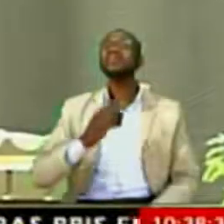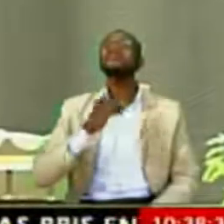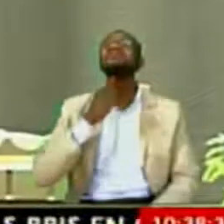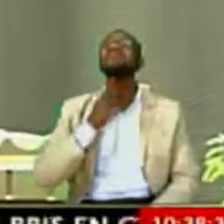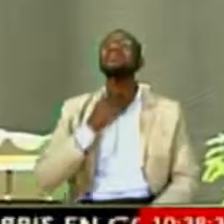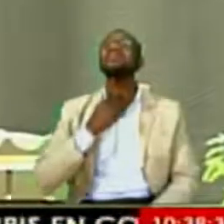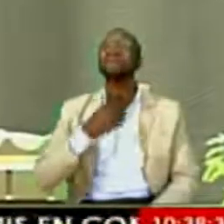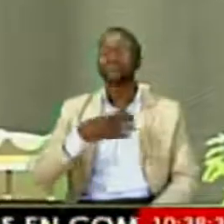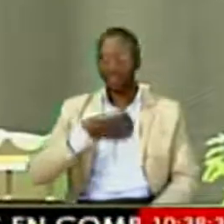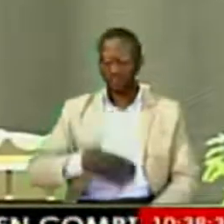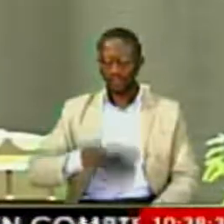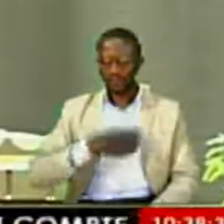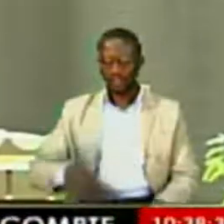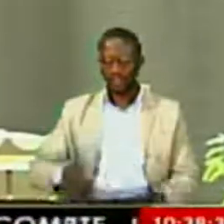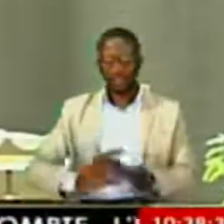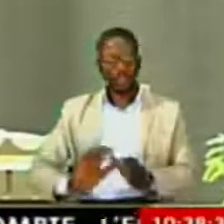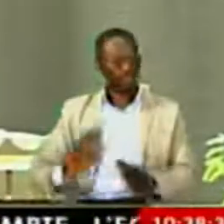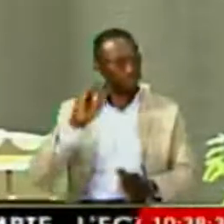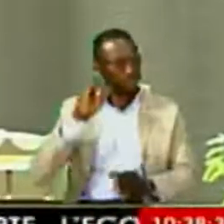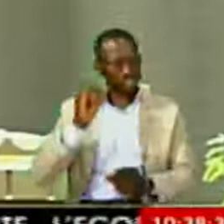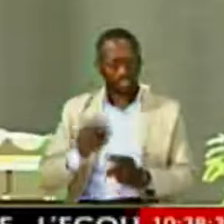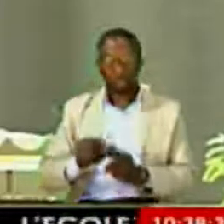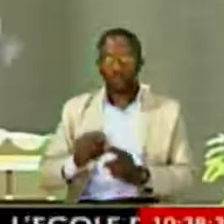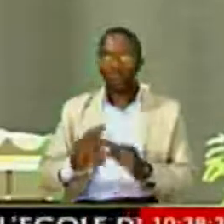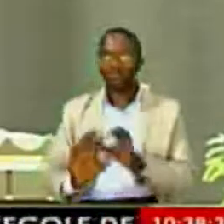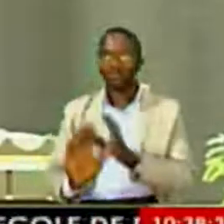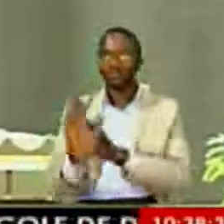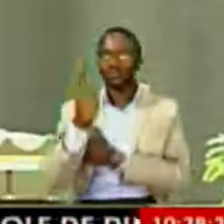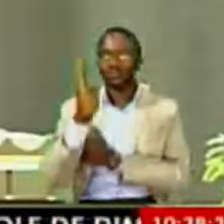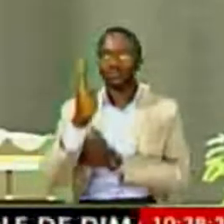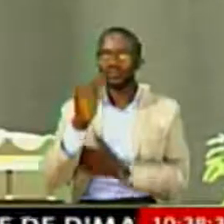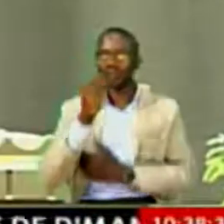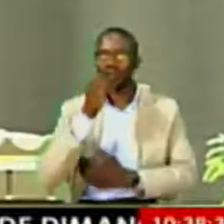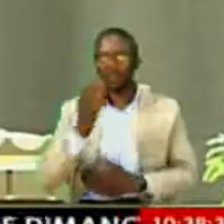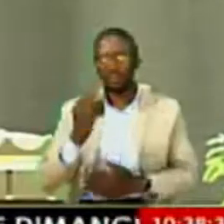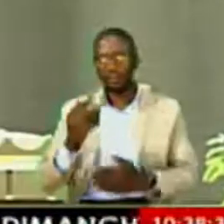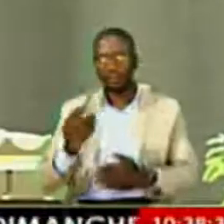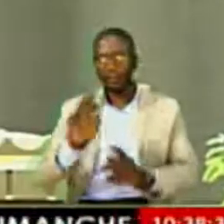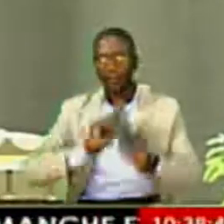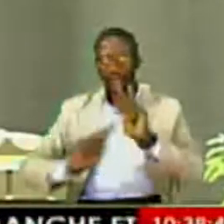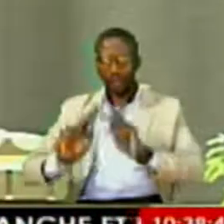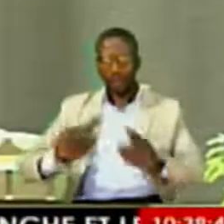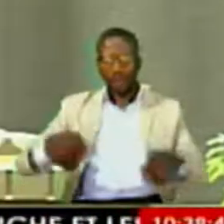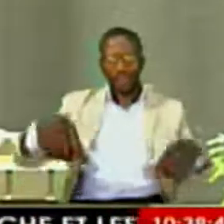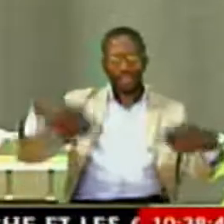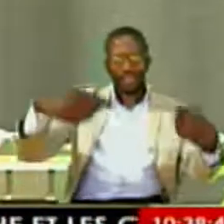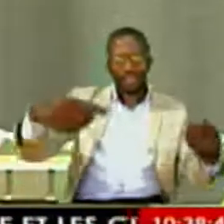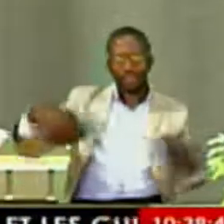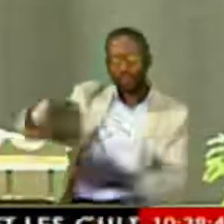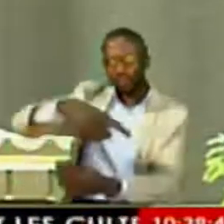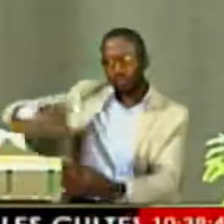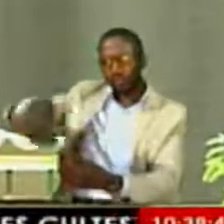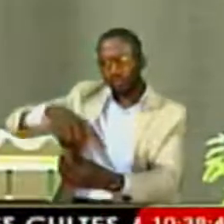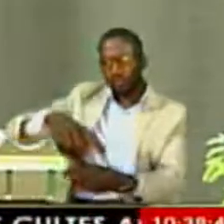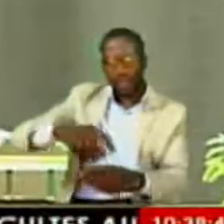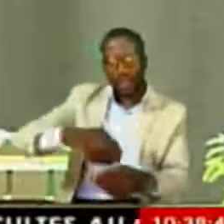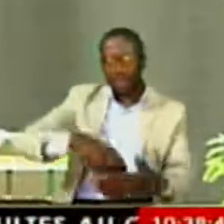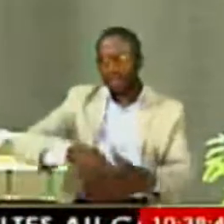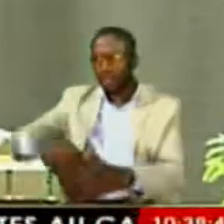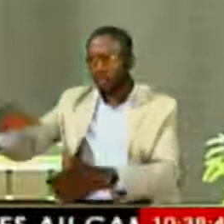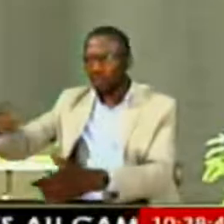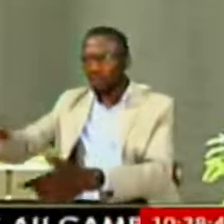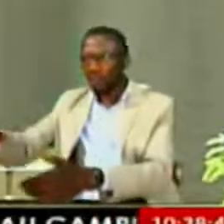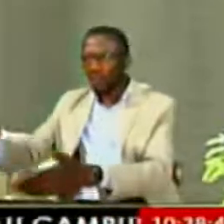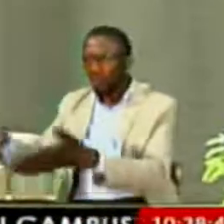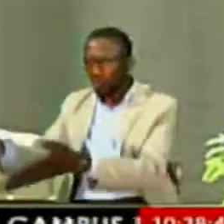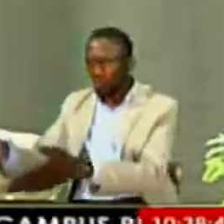parole de Dieu. The hunger and thirst to hear ils the word of God. D'une place à l'autre. They'll be going from a place to place. Pour chercher la parole. To look